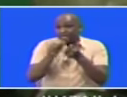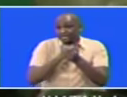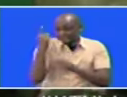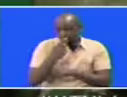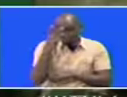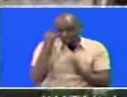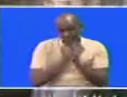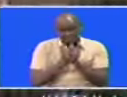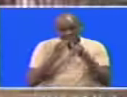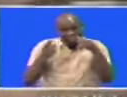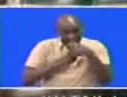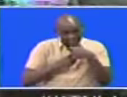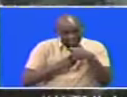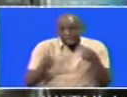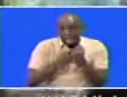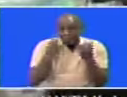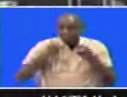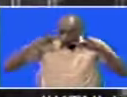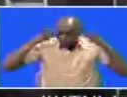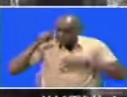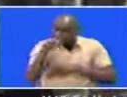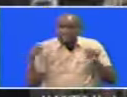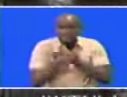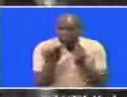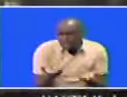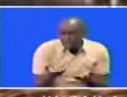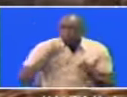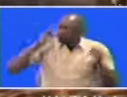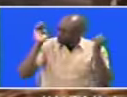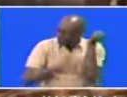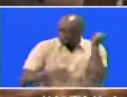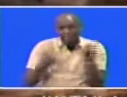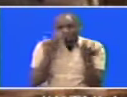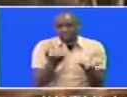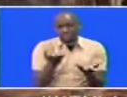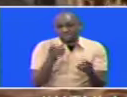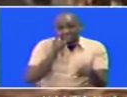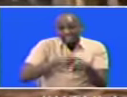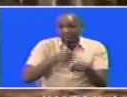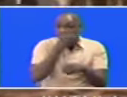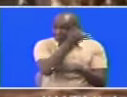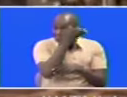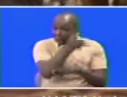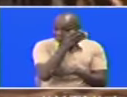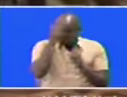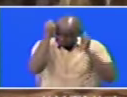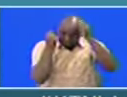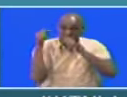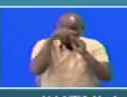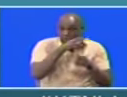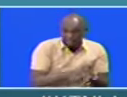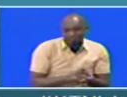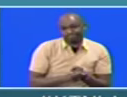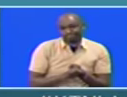15th, 2016, the terror group would strike its worst blow since troops landed their boots on Somali's soil.